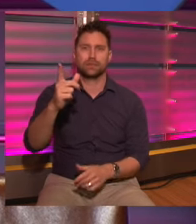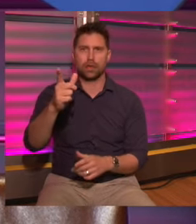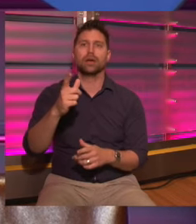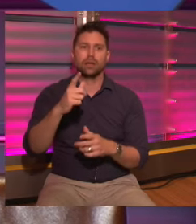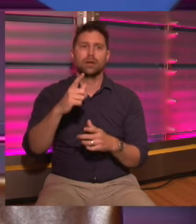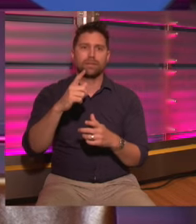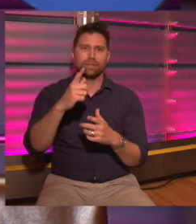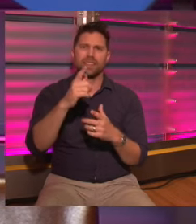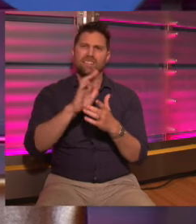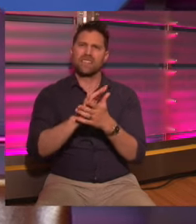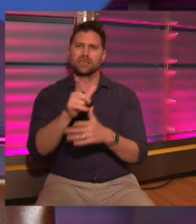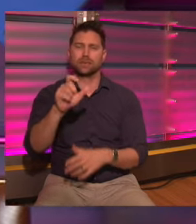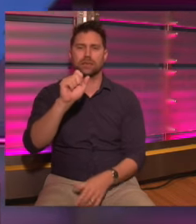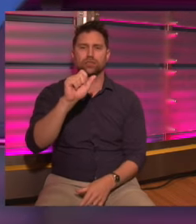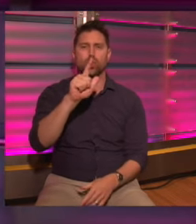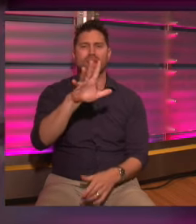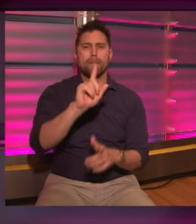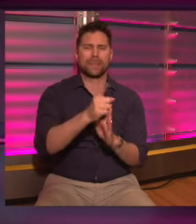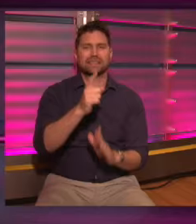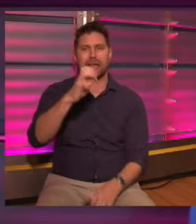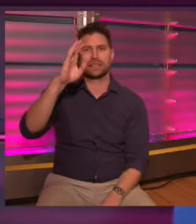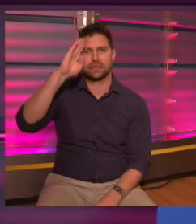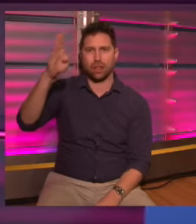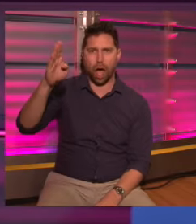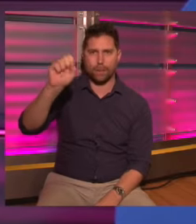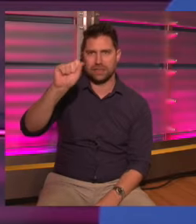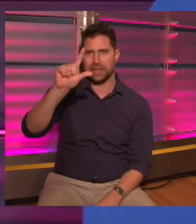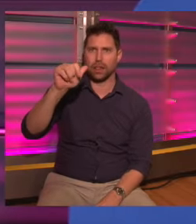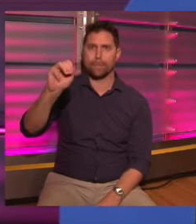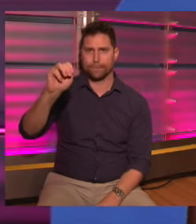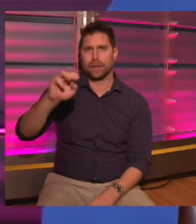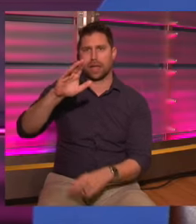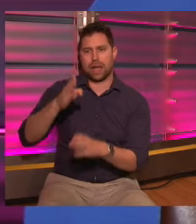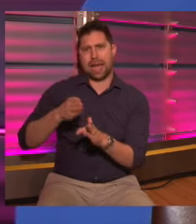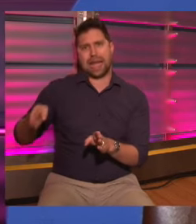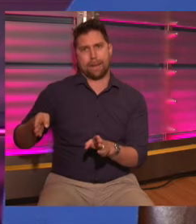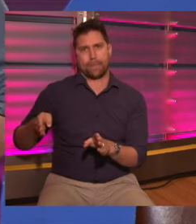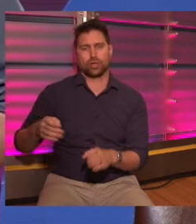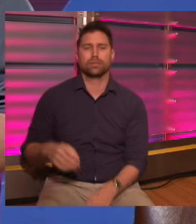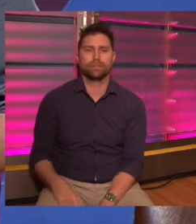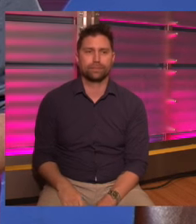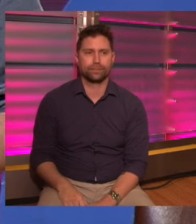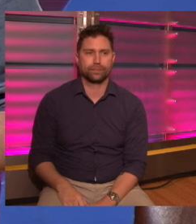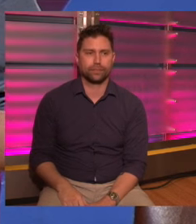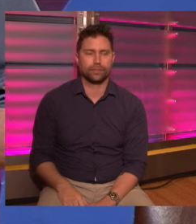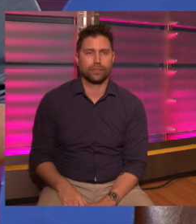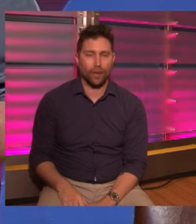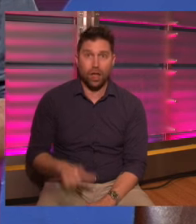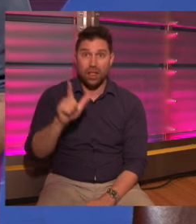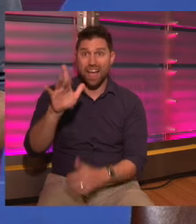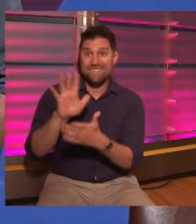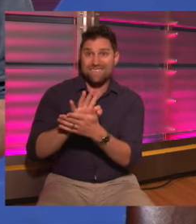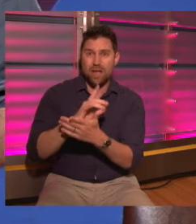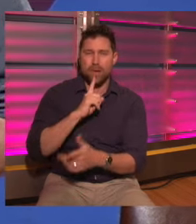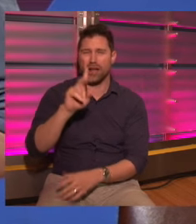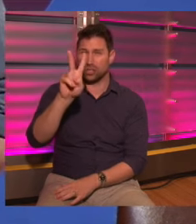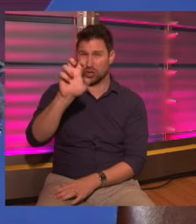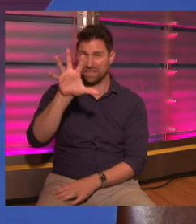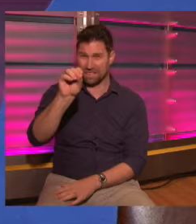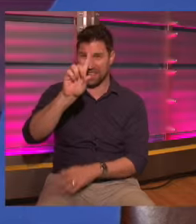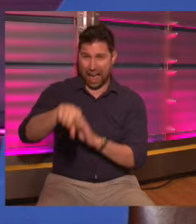documentary, 75 minutes, called Salam Neighbor. And the film, you know, we had about 250 hours of